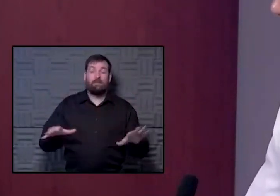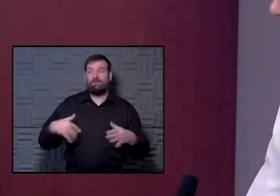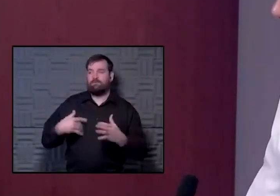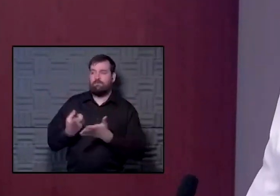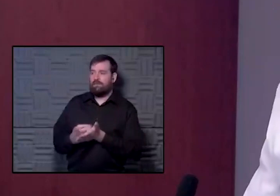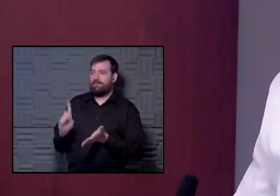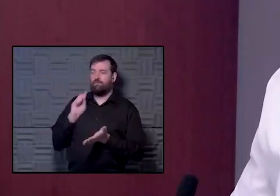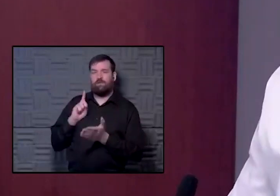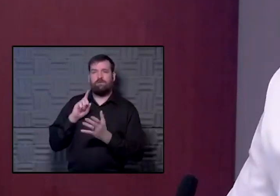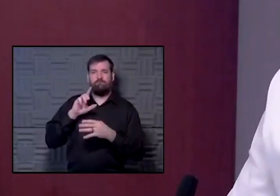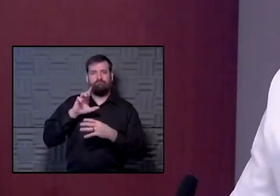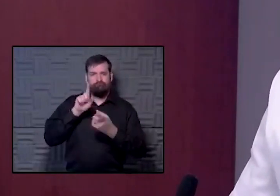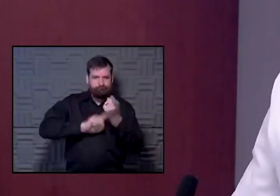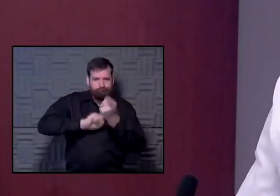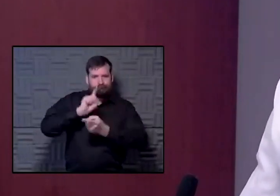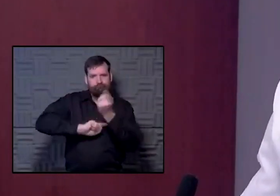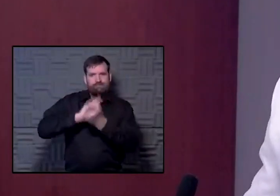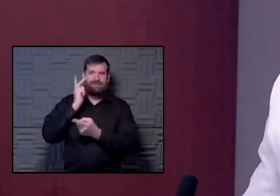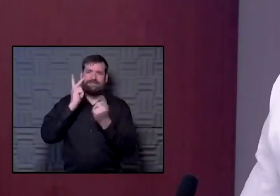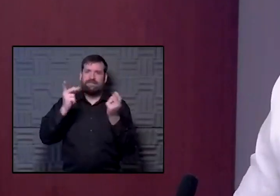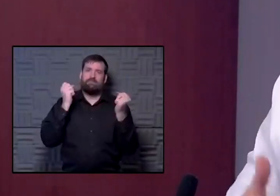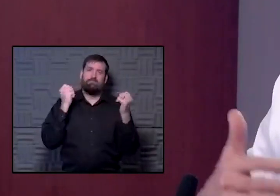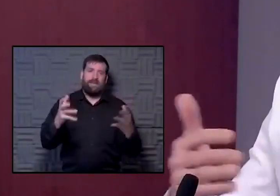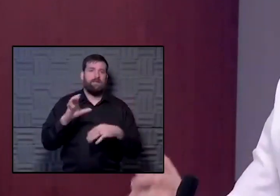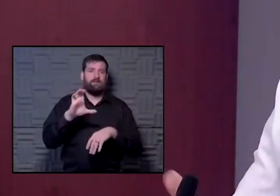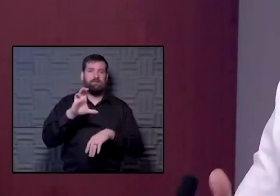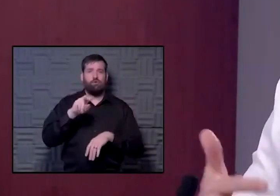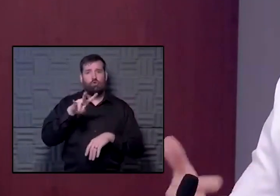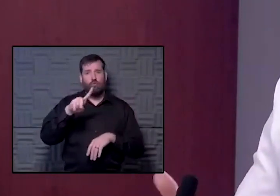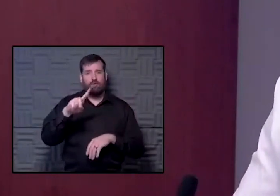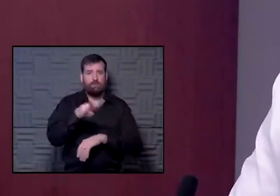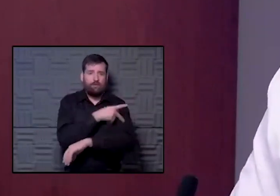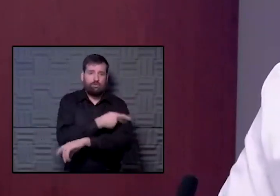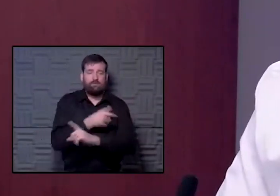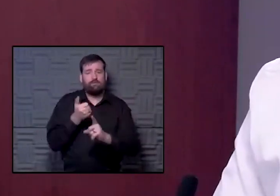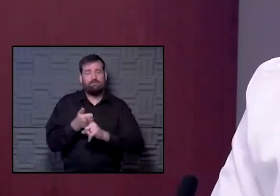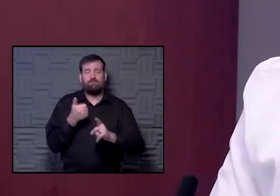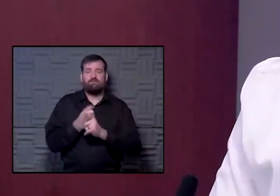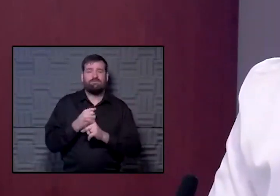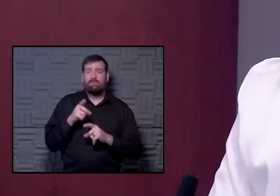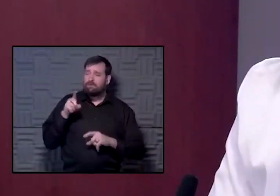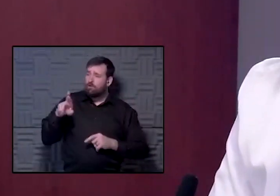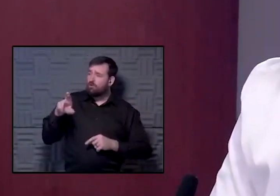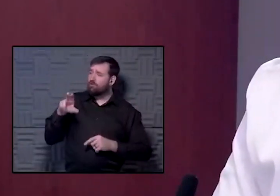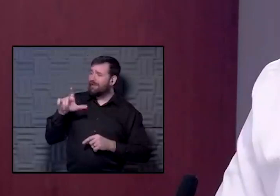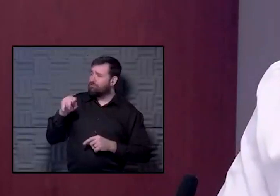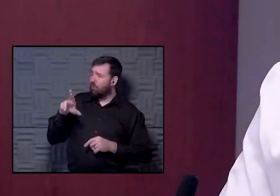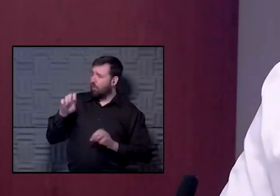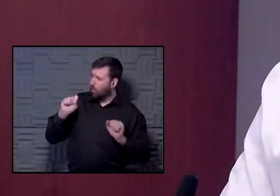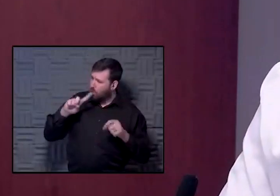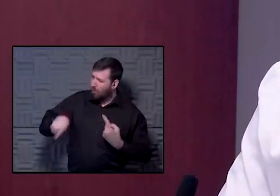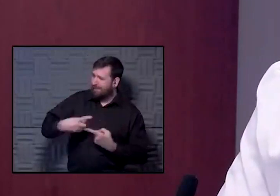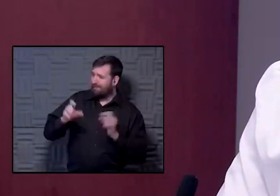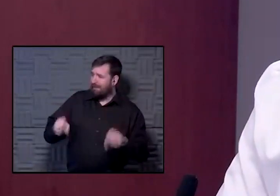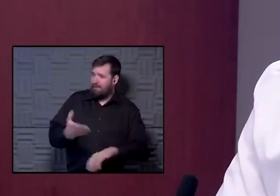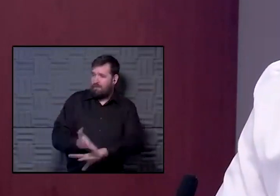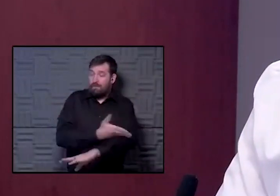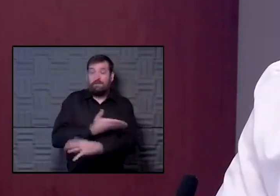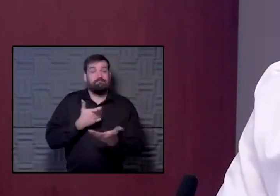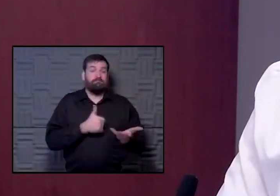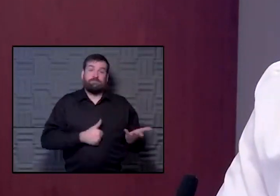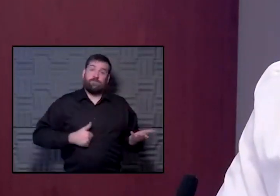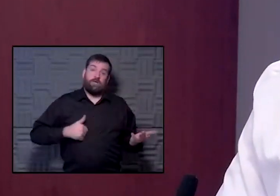last week and seen a lot of my COVID patients, and really they're saying, Dr. Castro, when can I get better? And I said, well, I'm